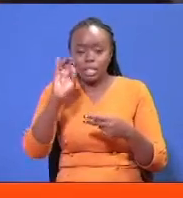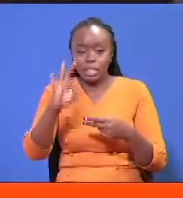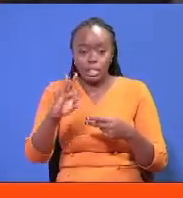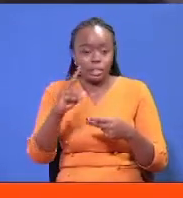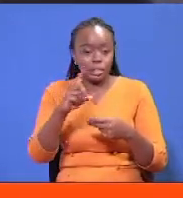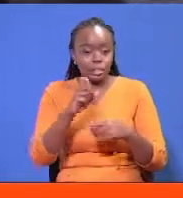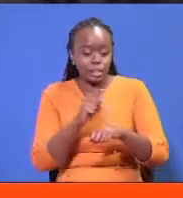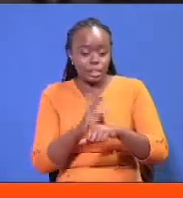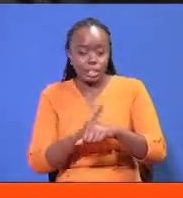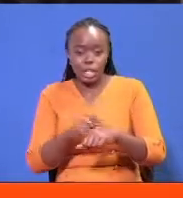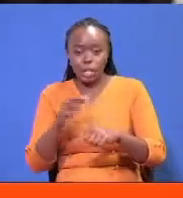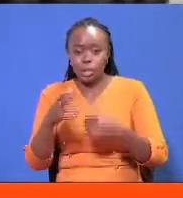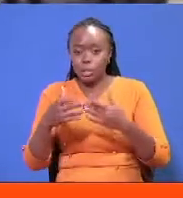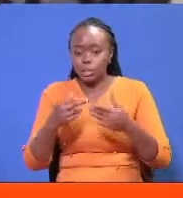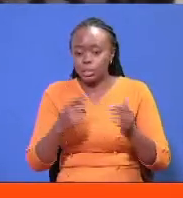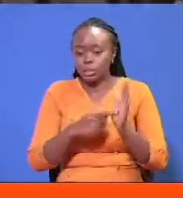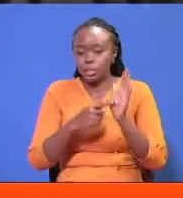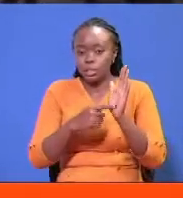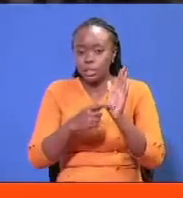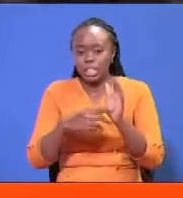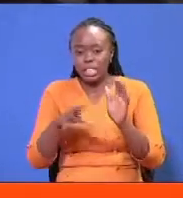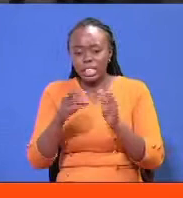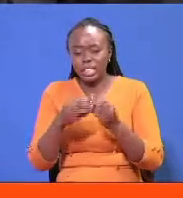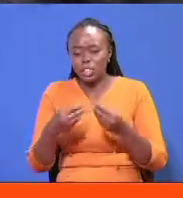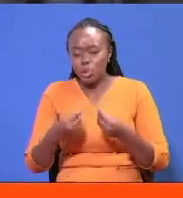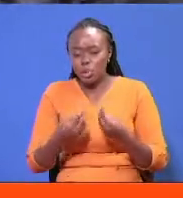time and is effective, less expensive and